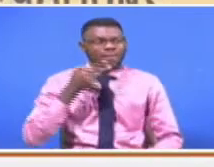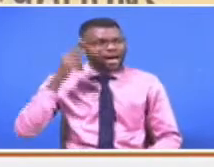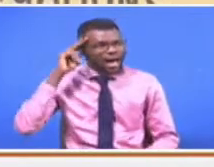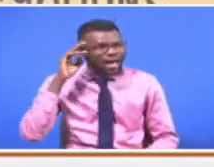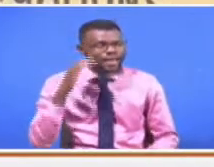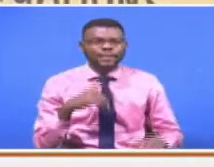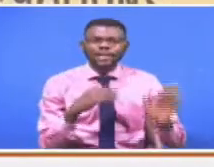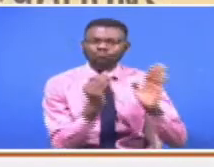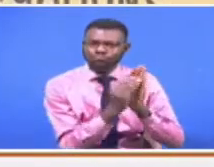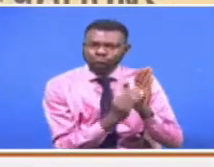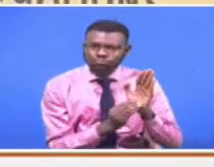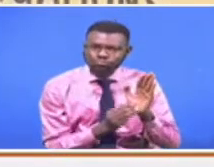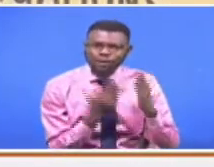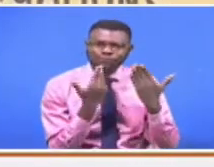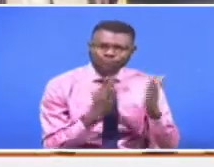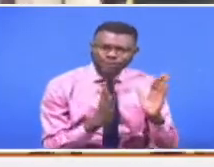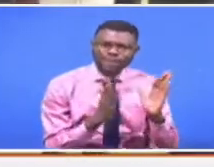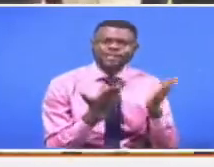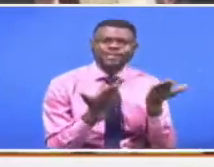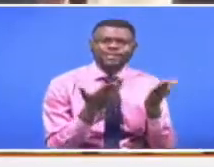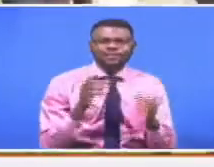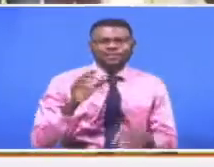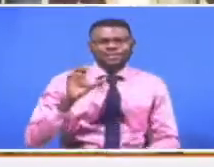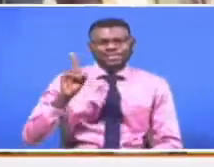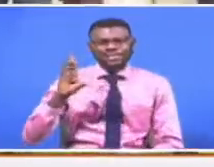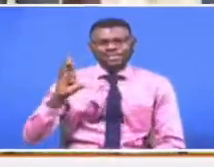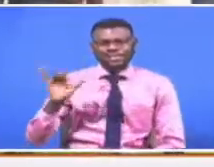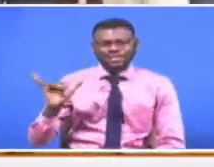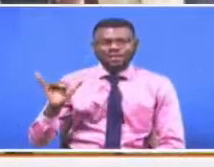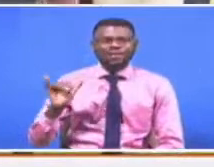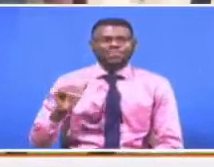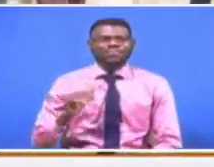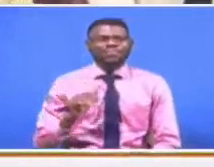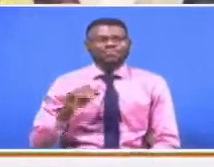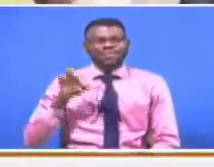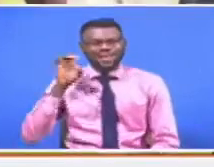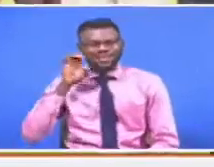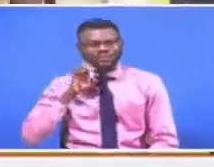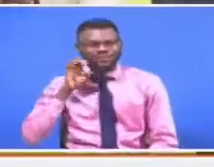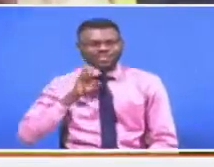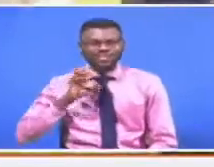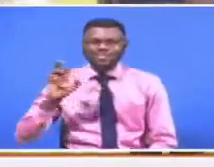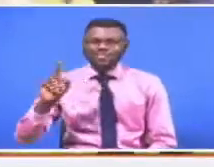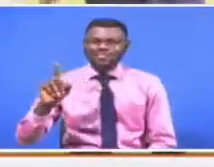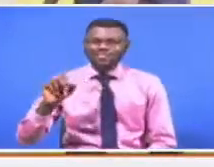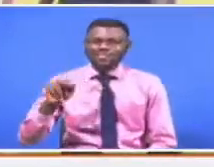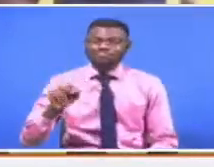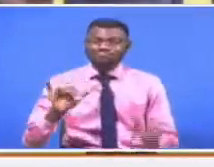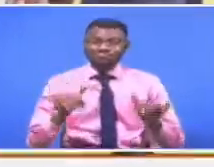recording statements with the DCI. Elvis Kosgei, KT